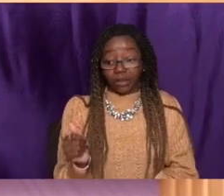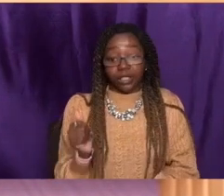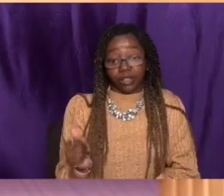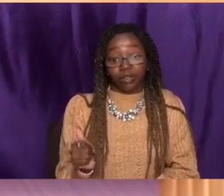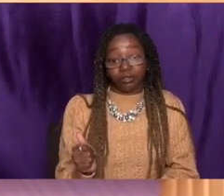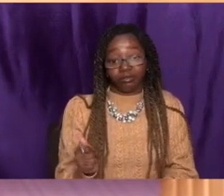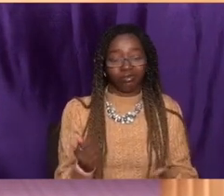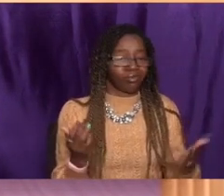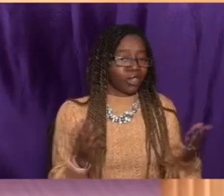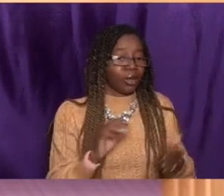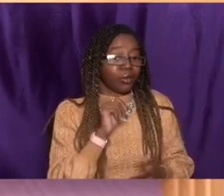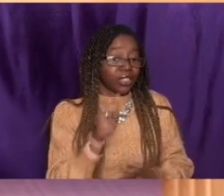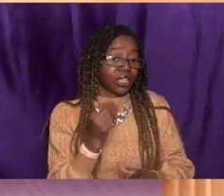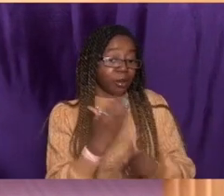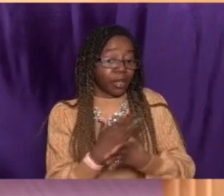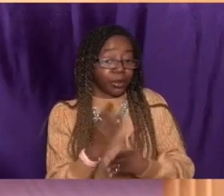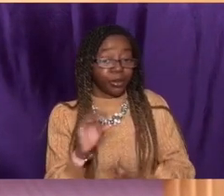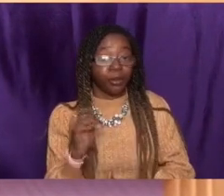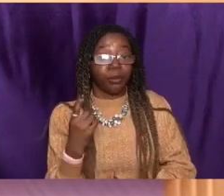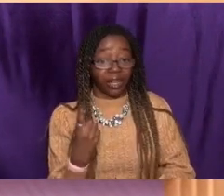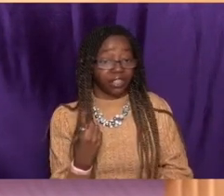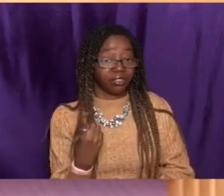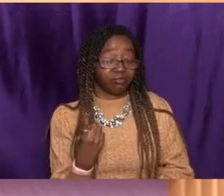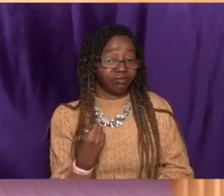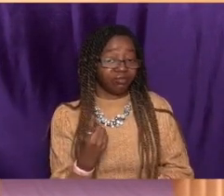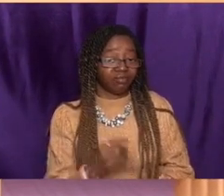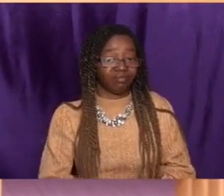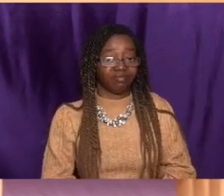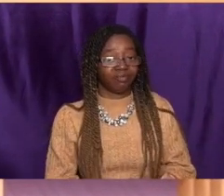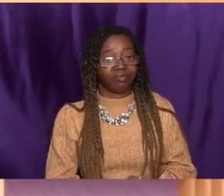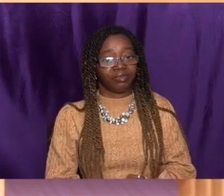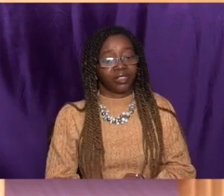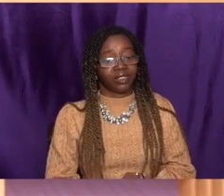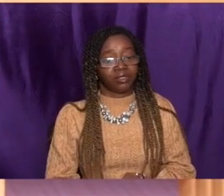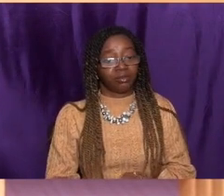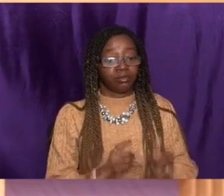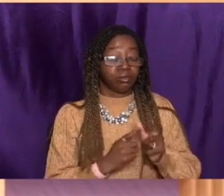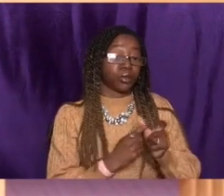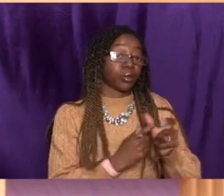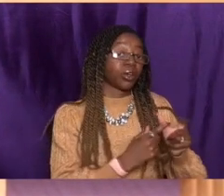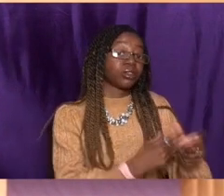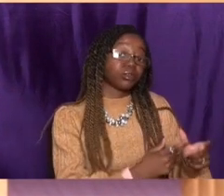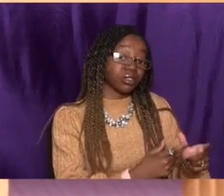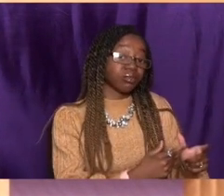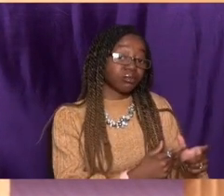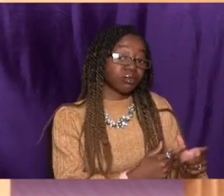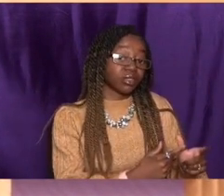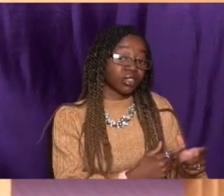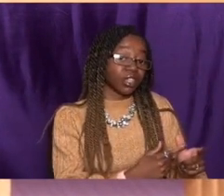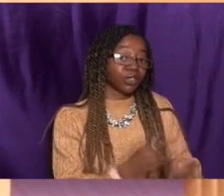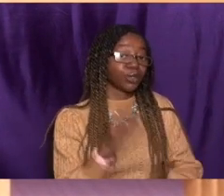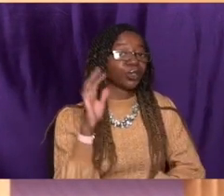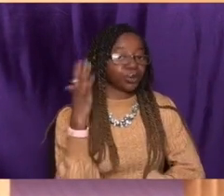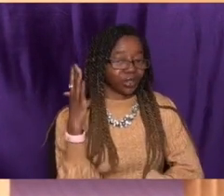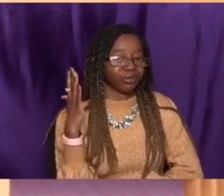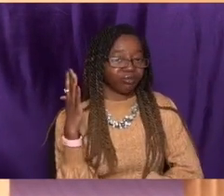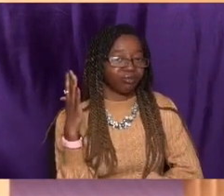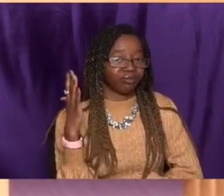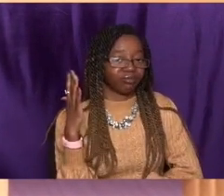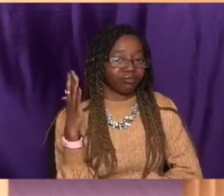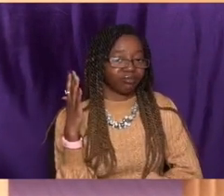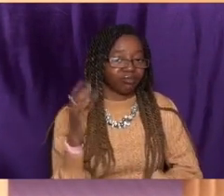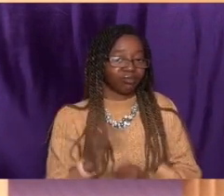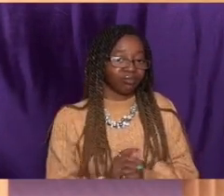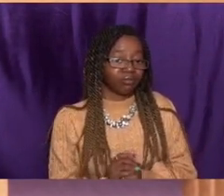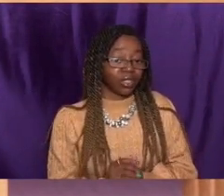wasn't bothering nobody, tending sheep, he runs into a bush. But it